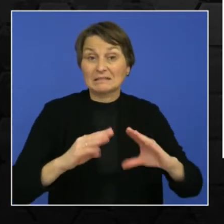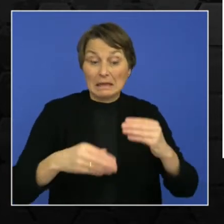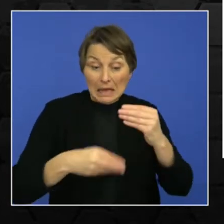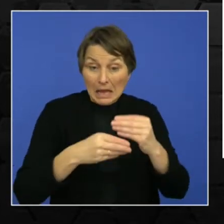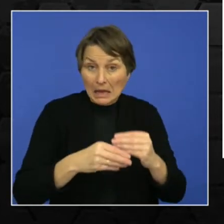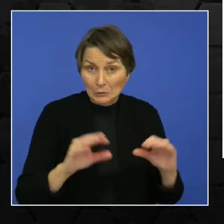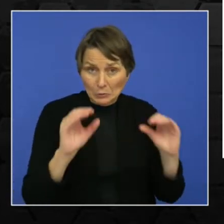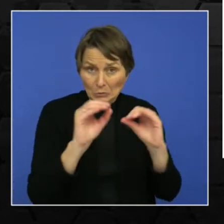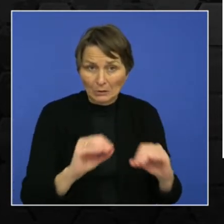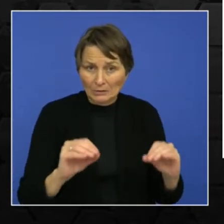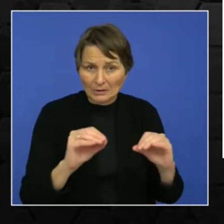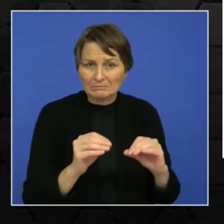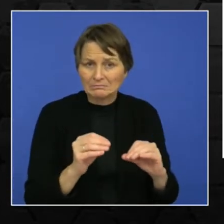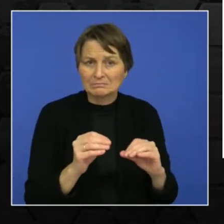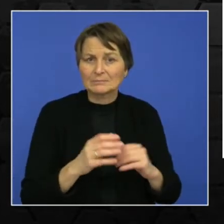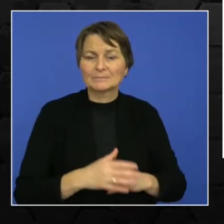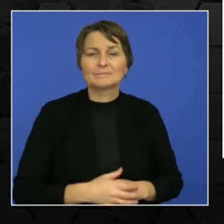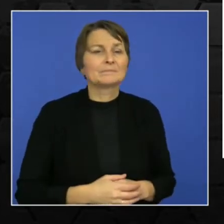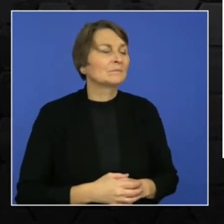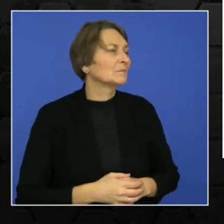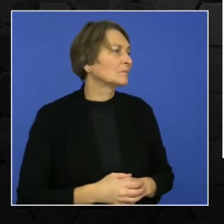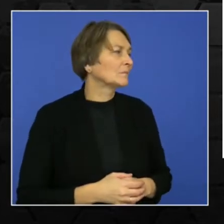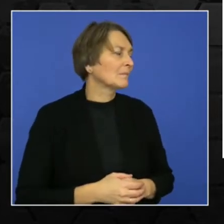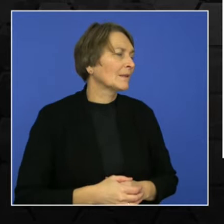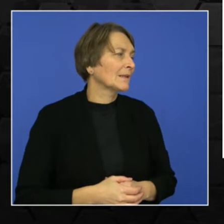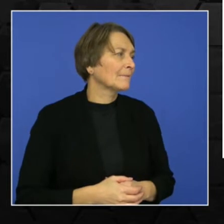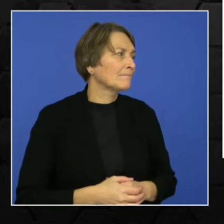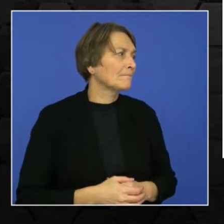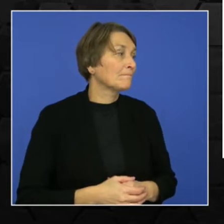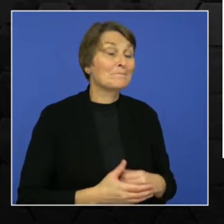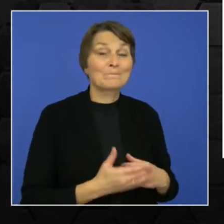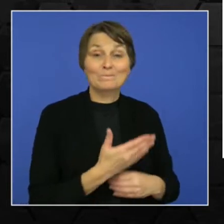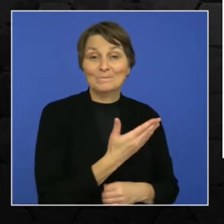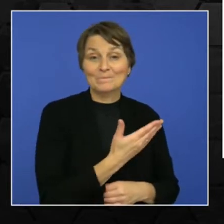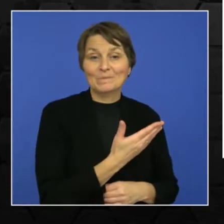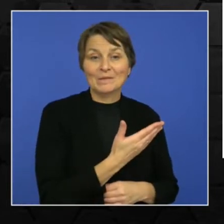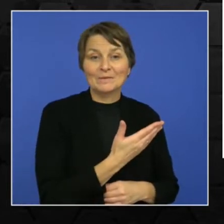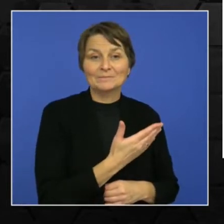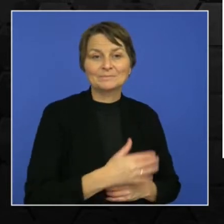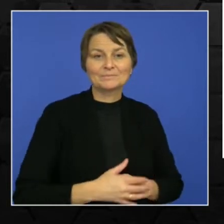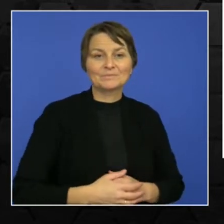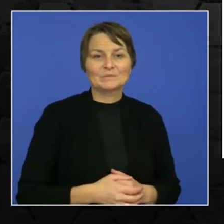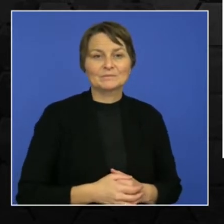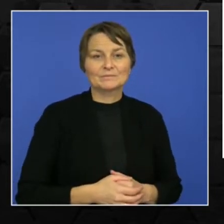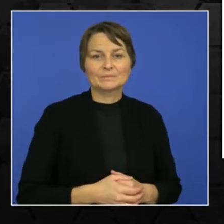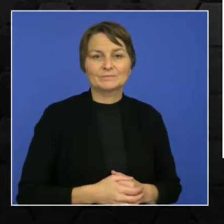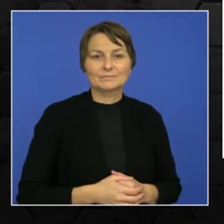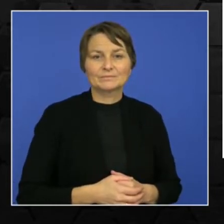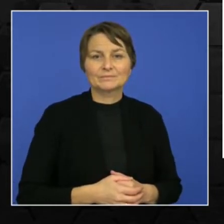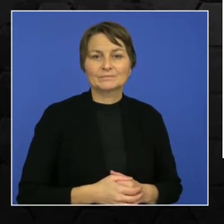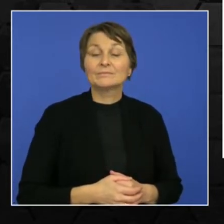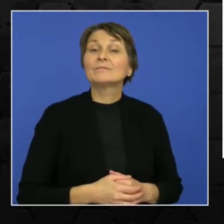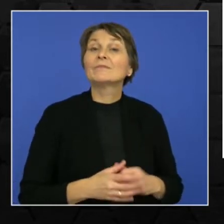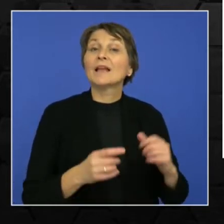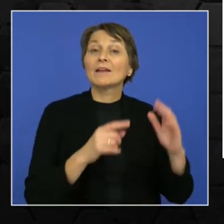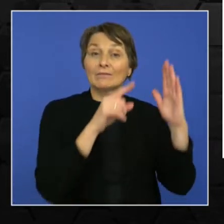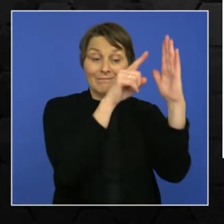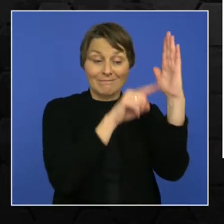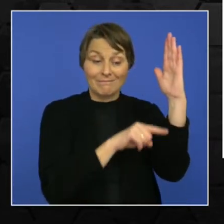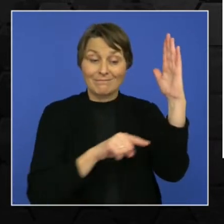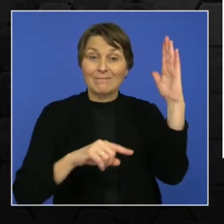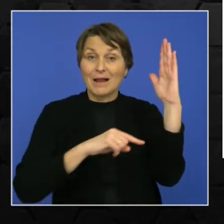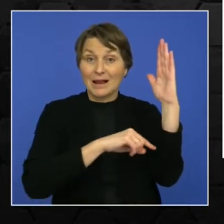So I'm going now the main thing, what we are doing here. So as talking about linear regression, that means y is equal to mx plus